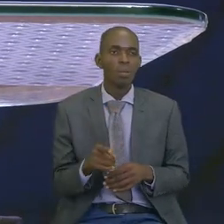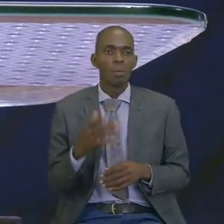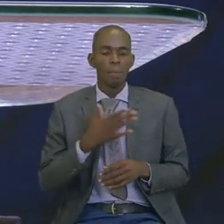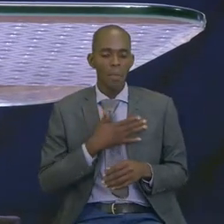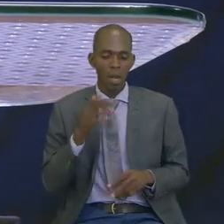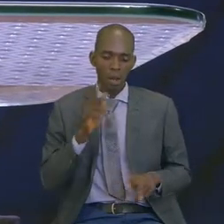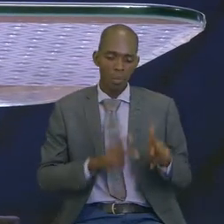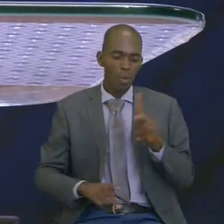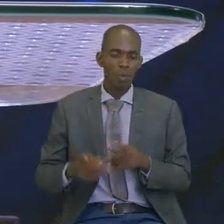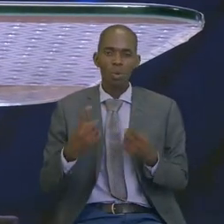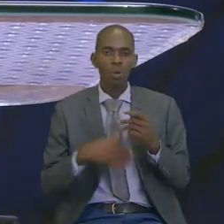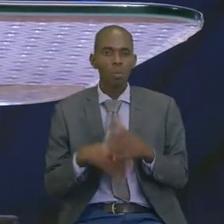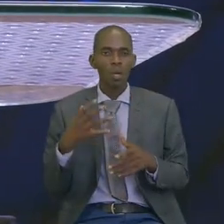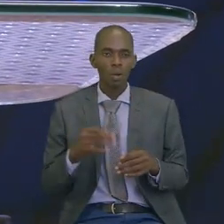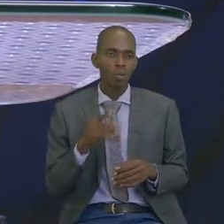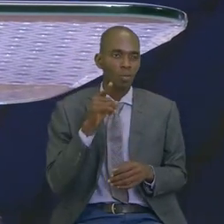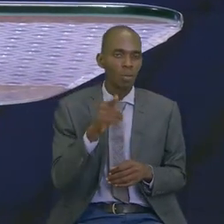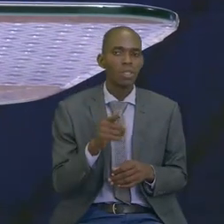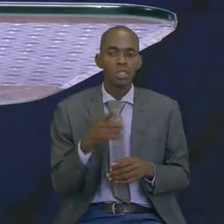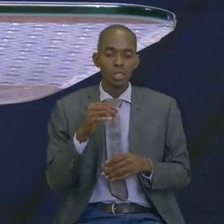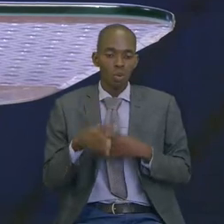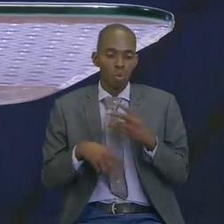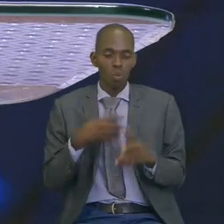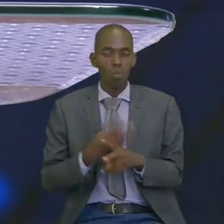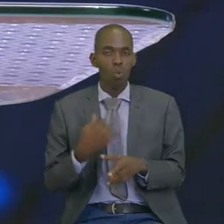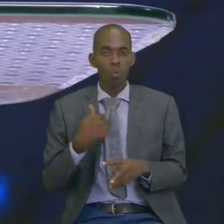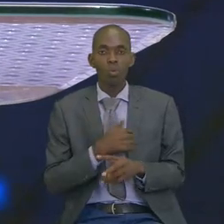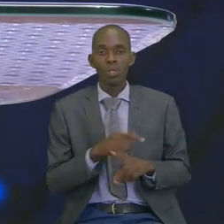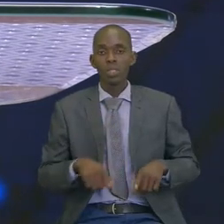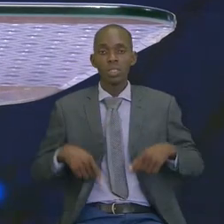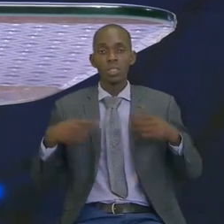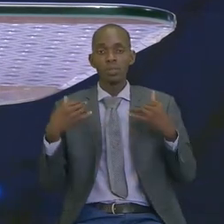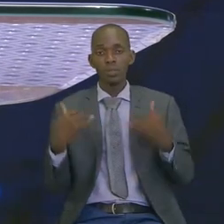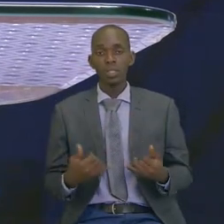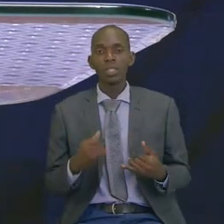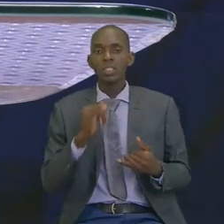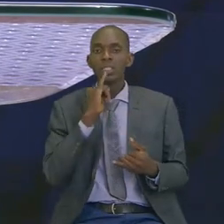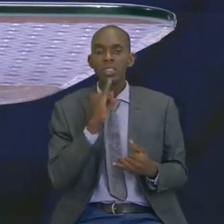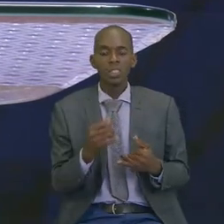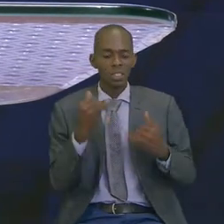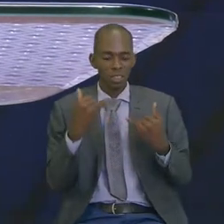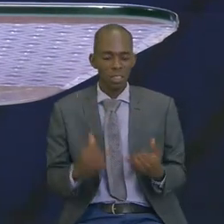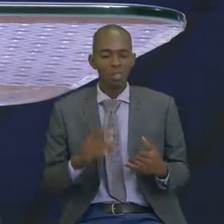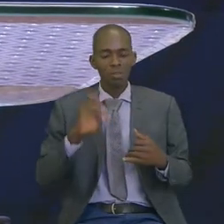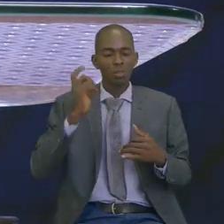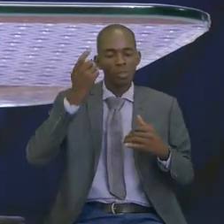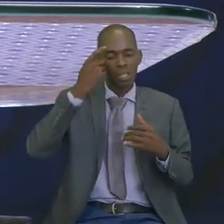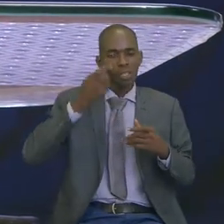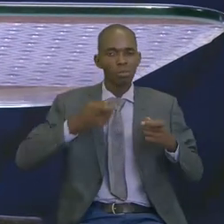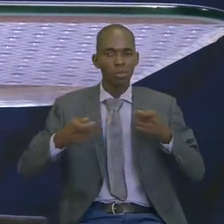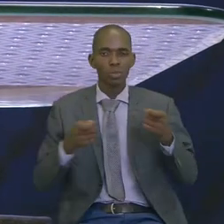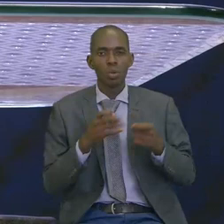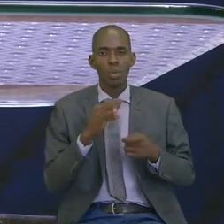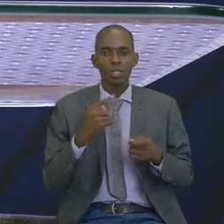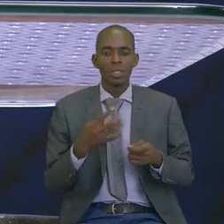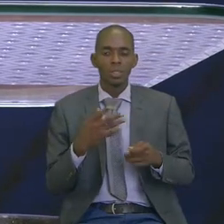come out of her. The world in which we live is now governed by the God of this world. And if you are, you know, giving